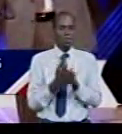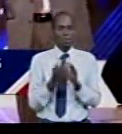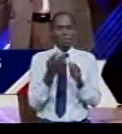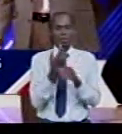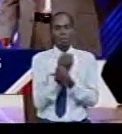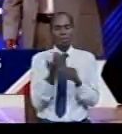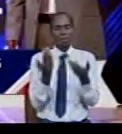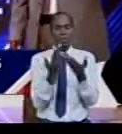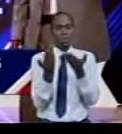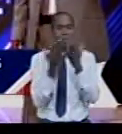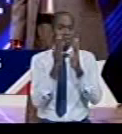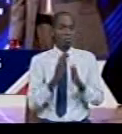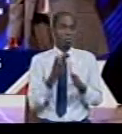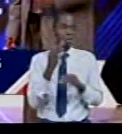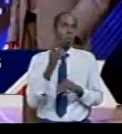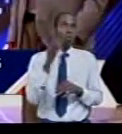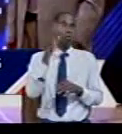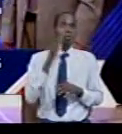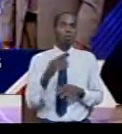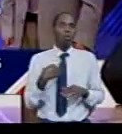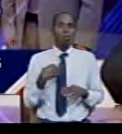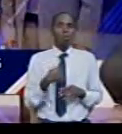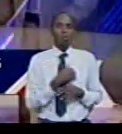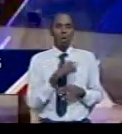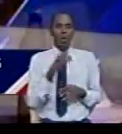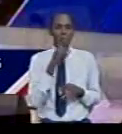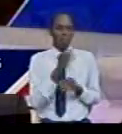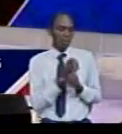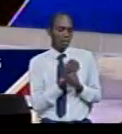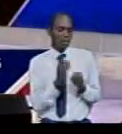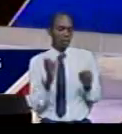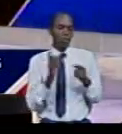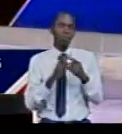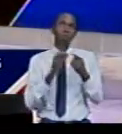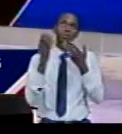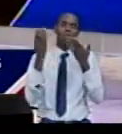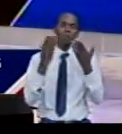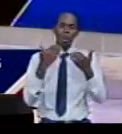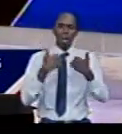God. We are saved to serve. Have you started